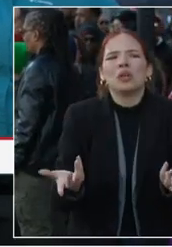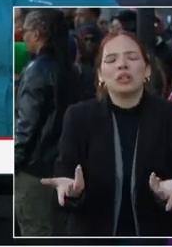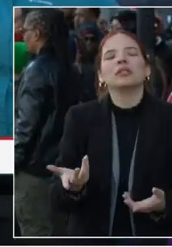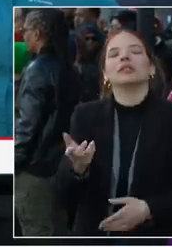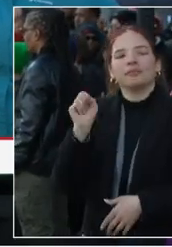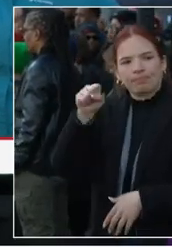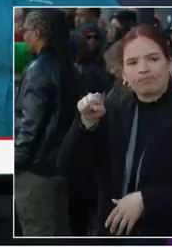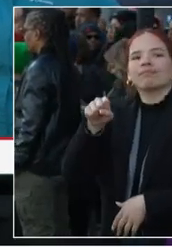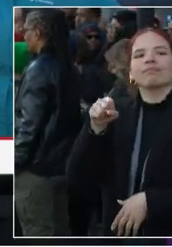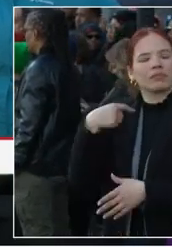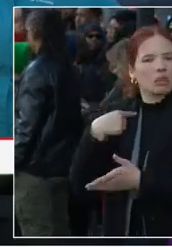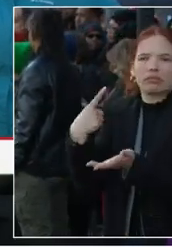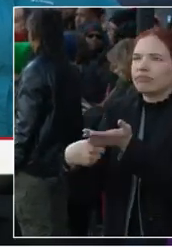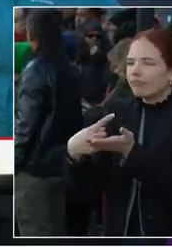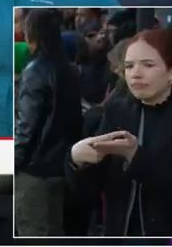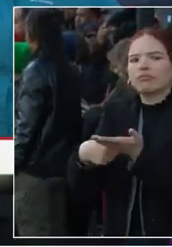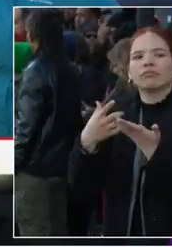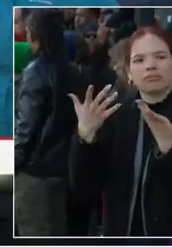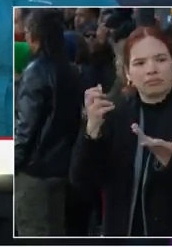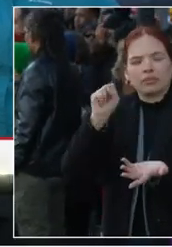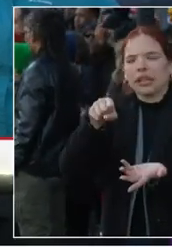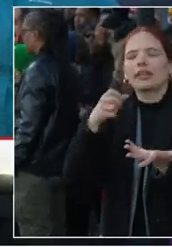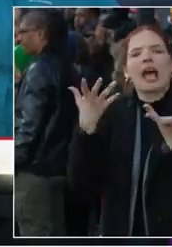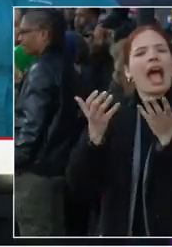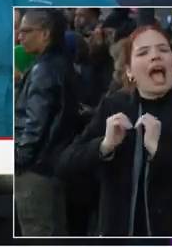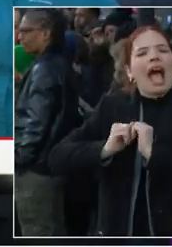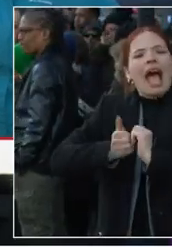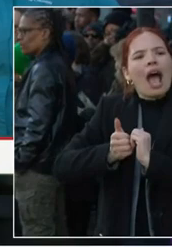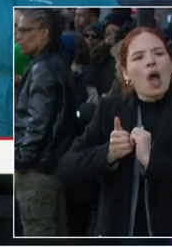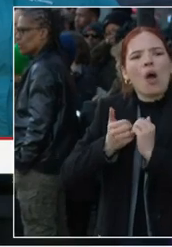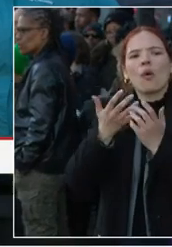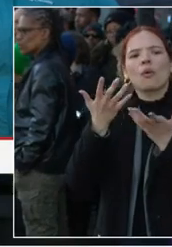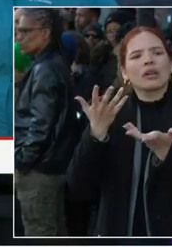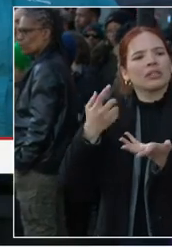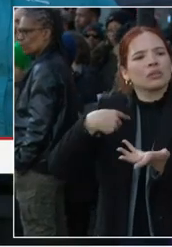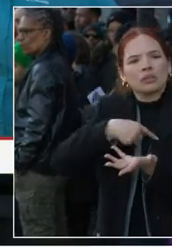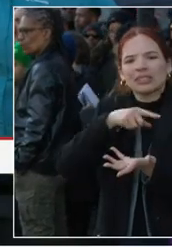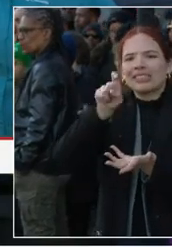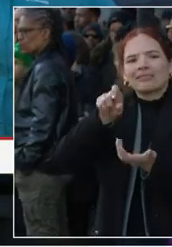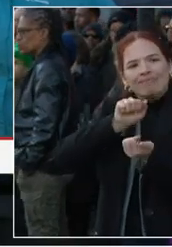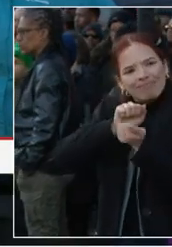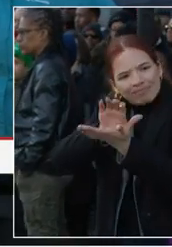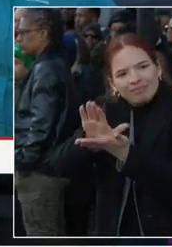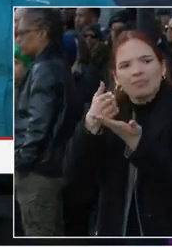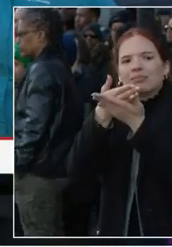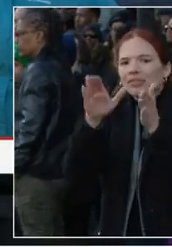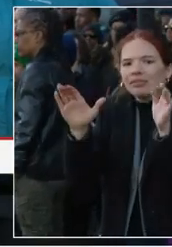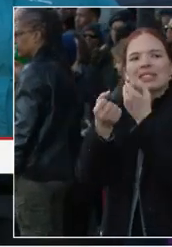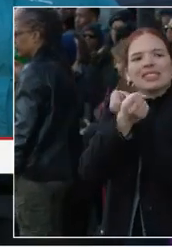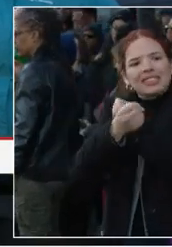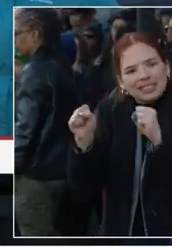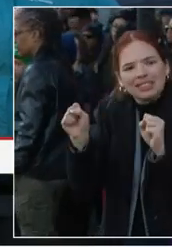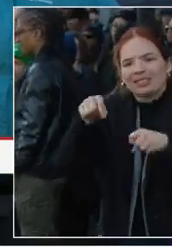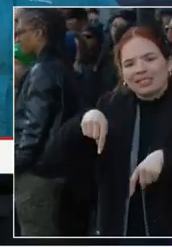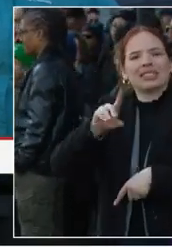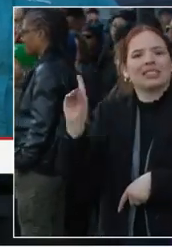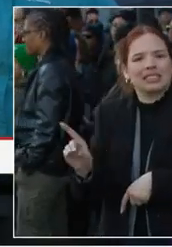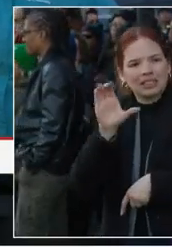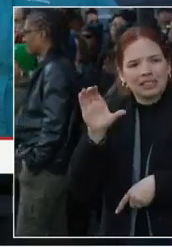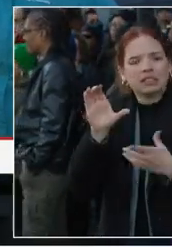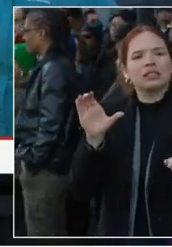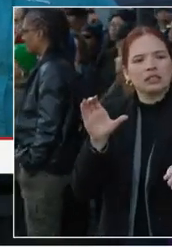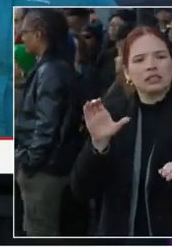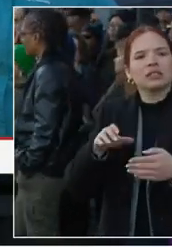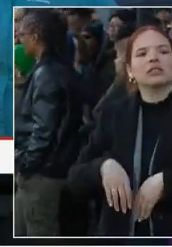we started, about how it will take all of us to address public safety in our city. And I know, of course,